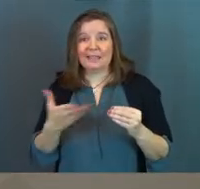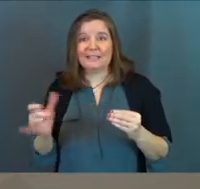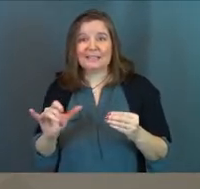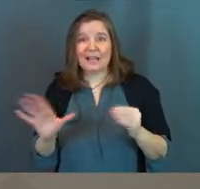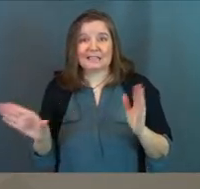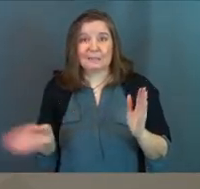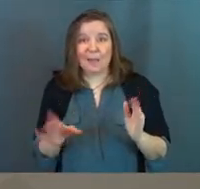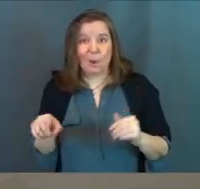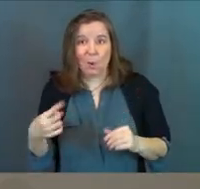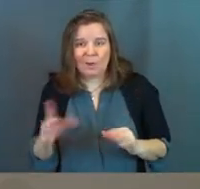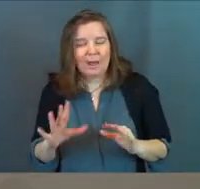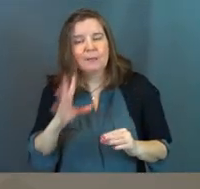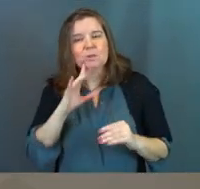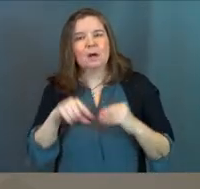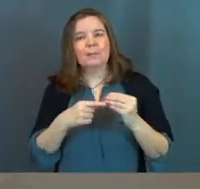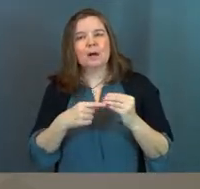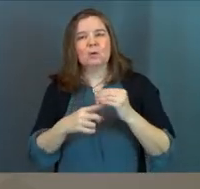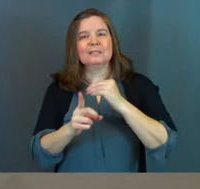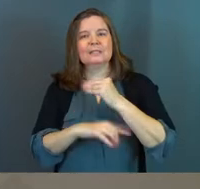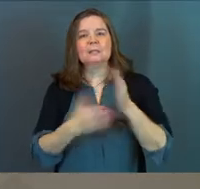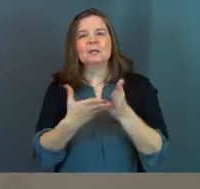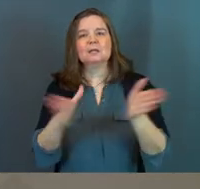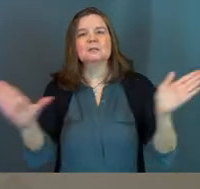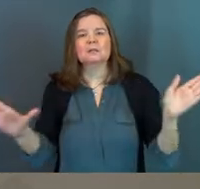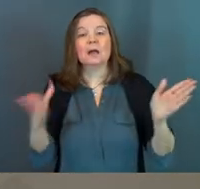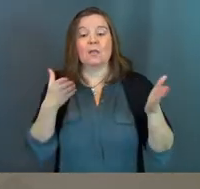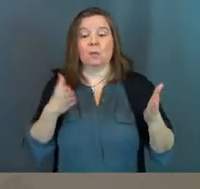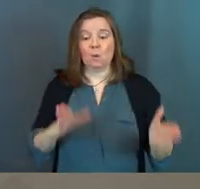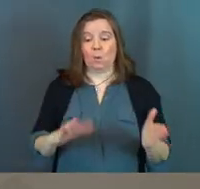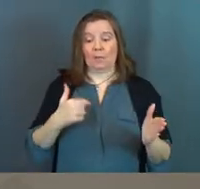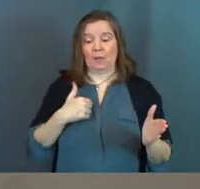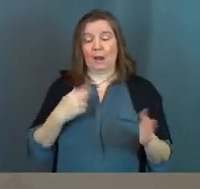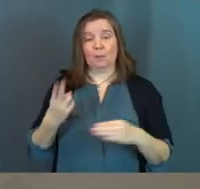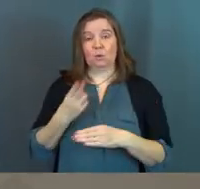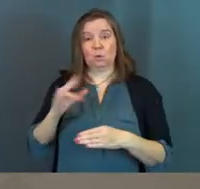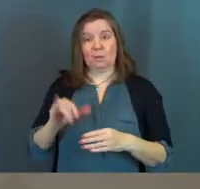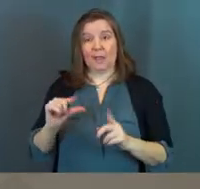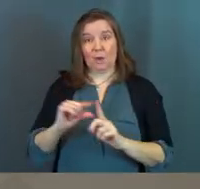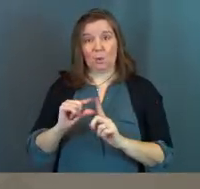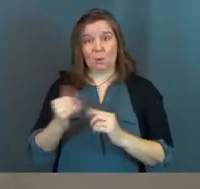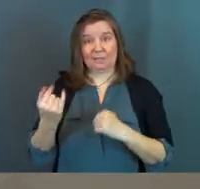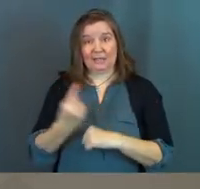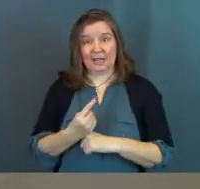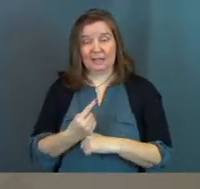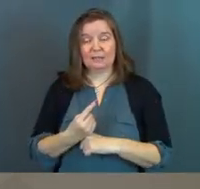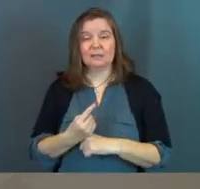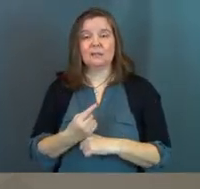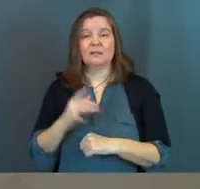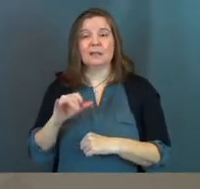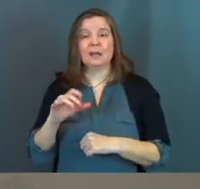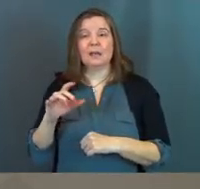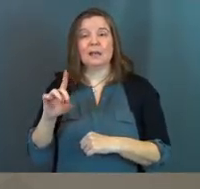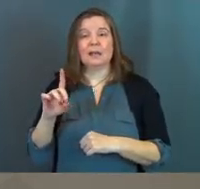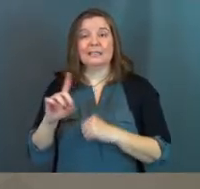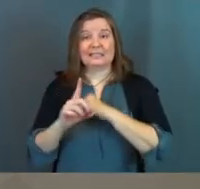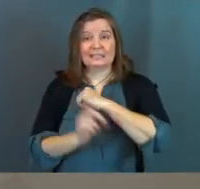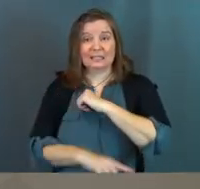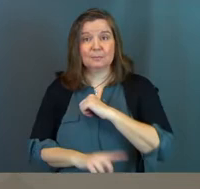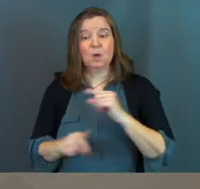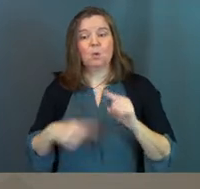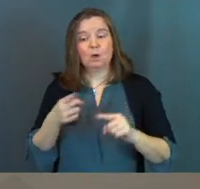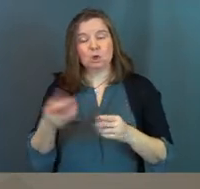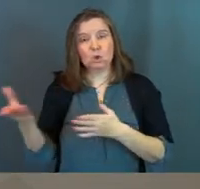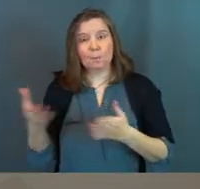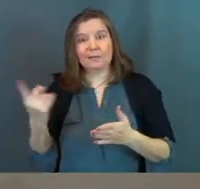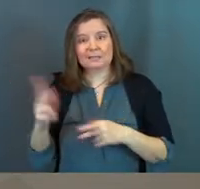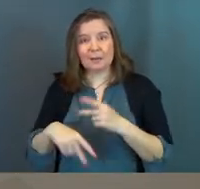things like spanking. I'm talking about discipline. And the way that I'm going to use that word today is that discipline is when